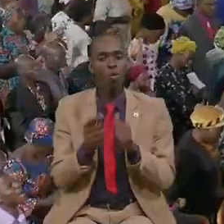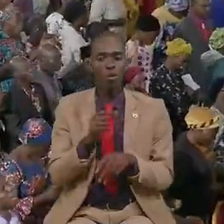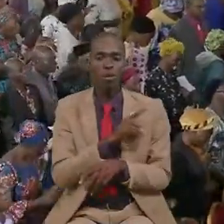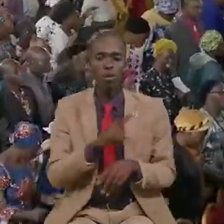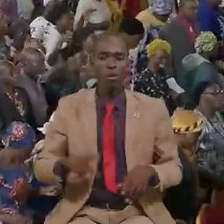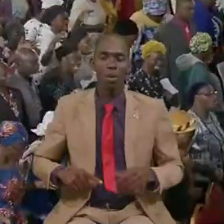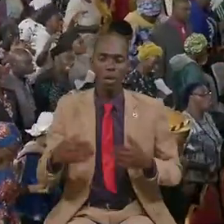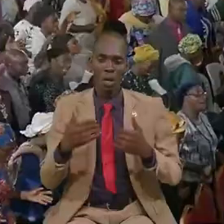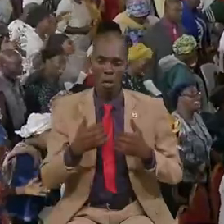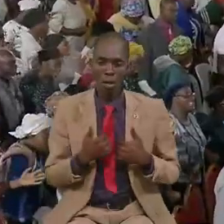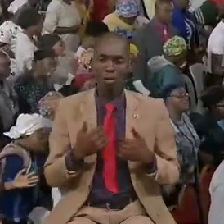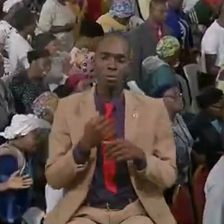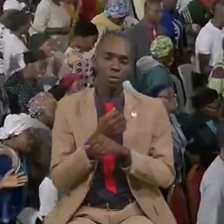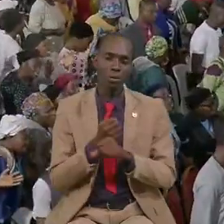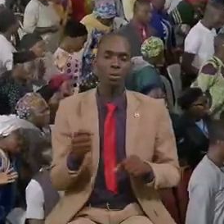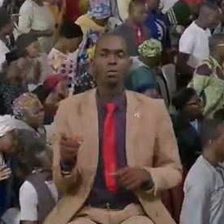up.